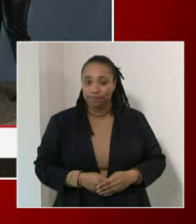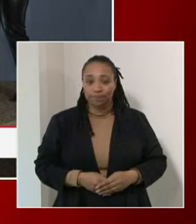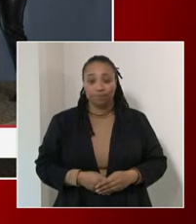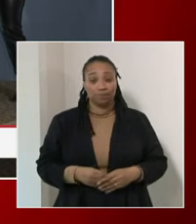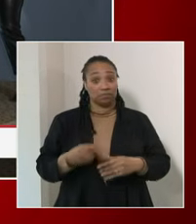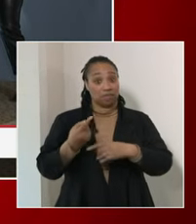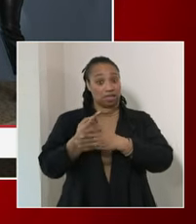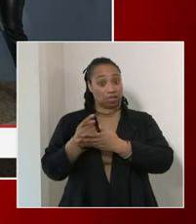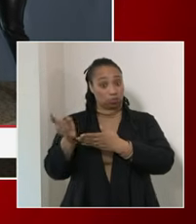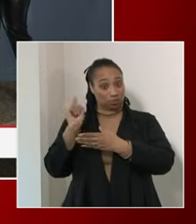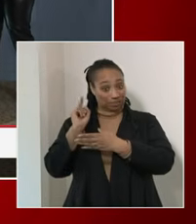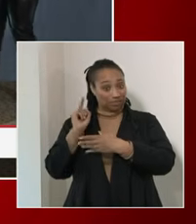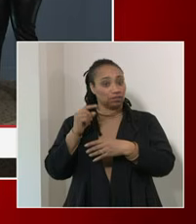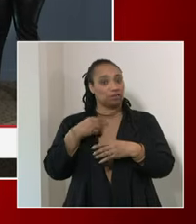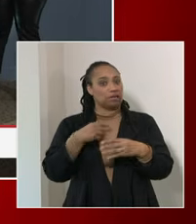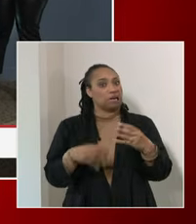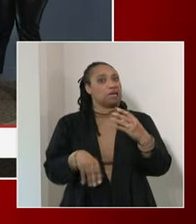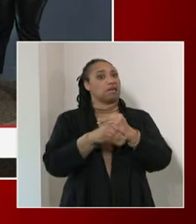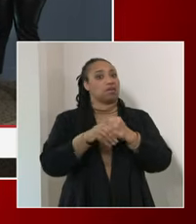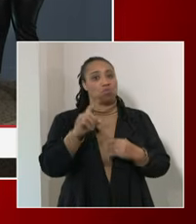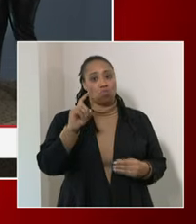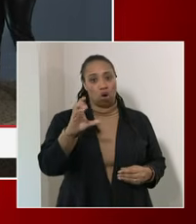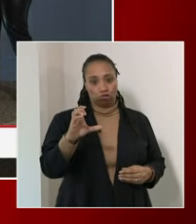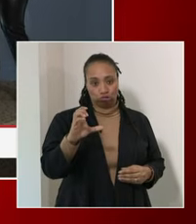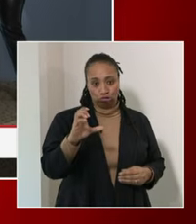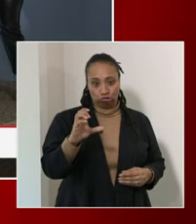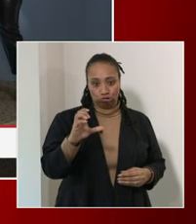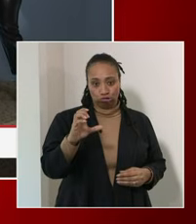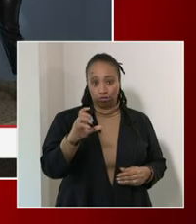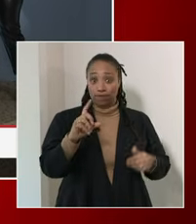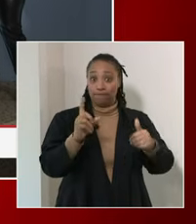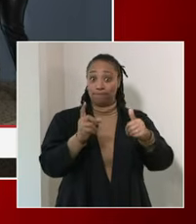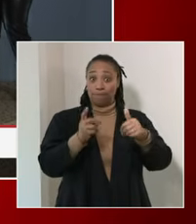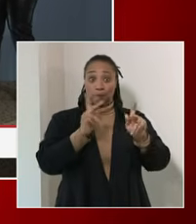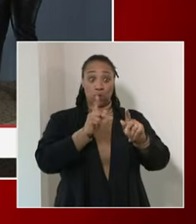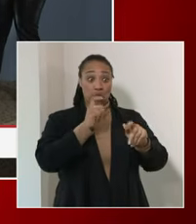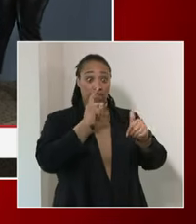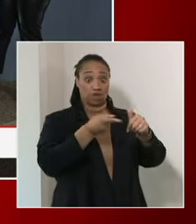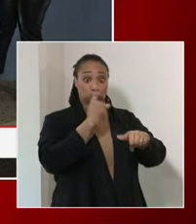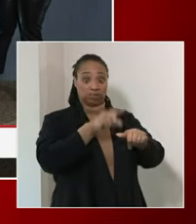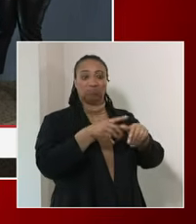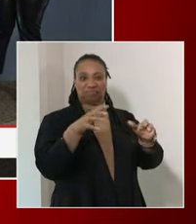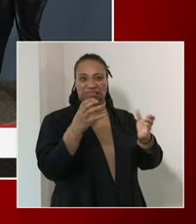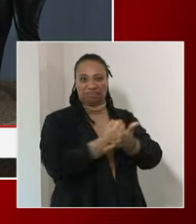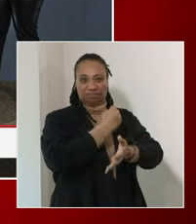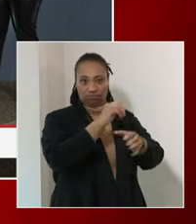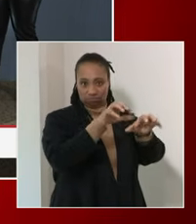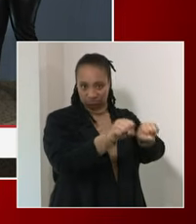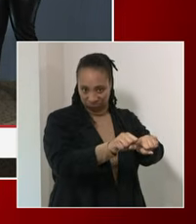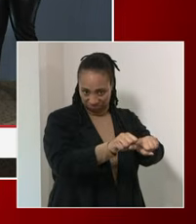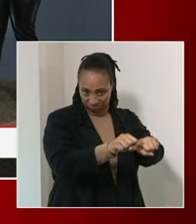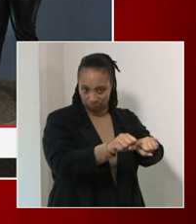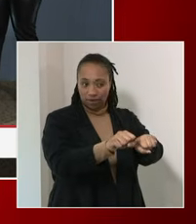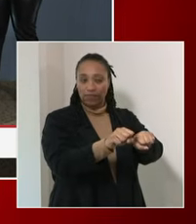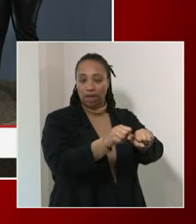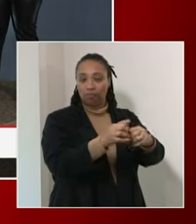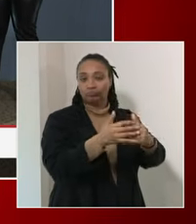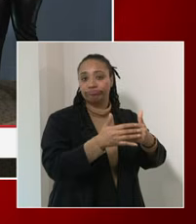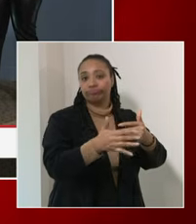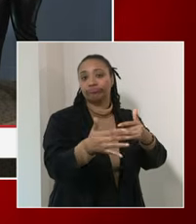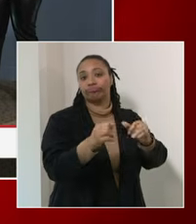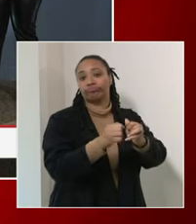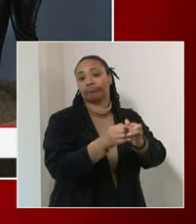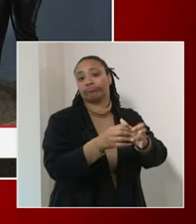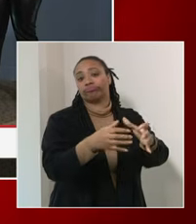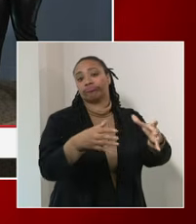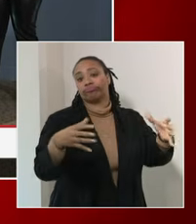additional 100 or so folks who had not come in before, and that number continues to grow. So we do know that our outreach has been working because we